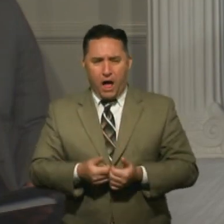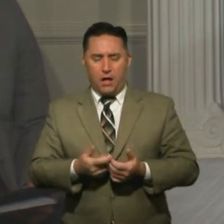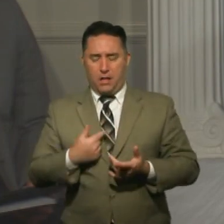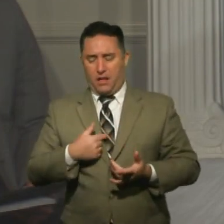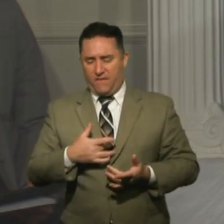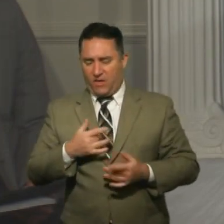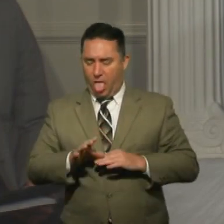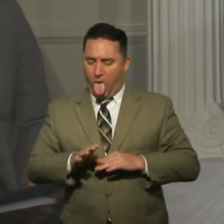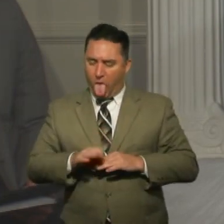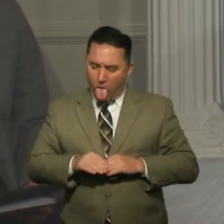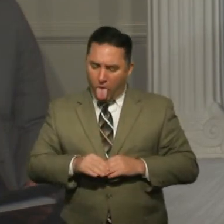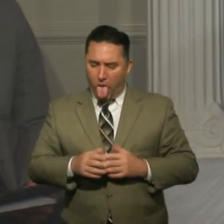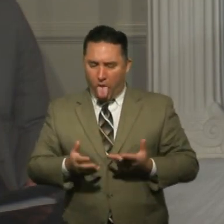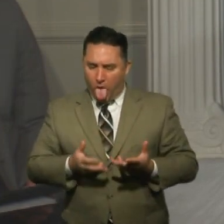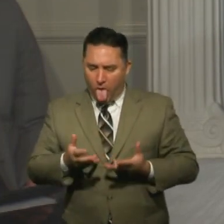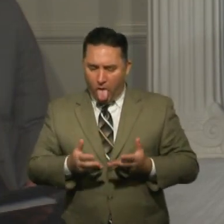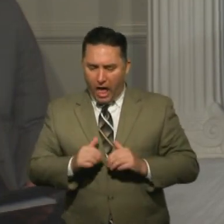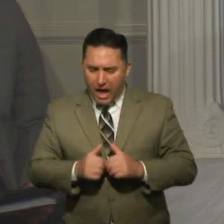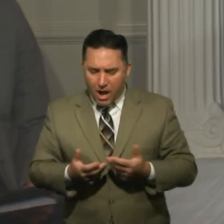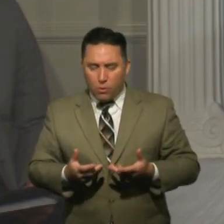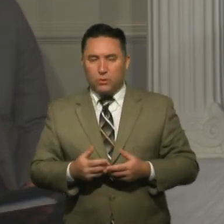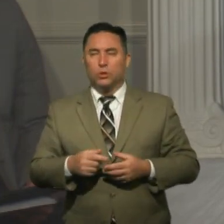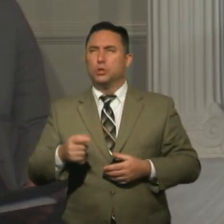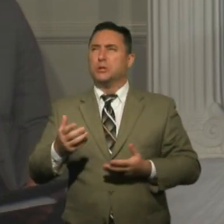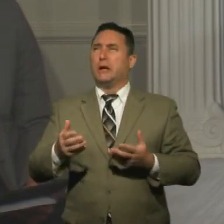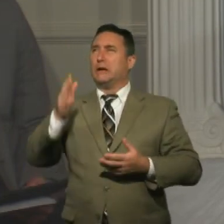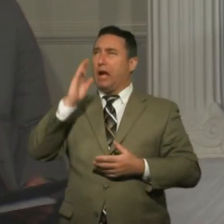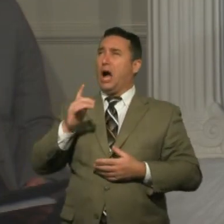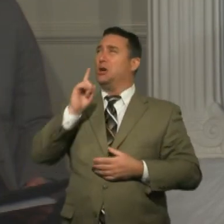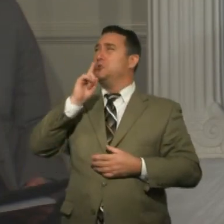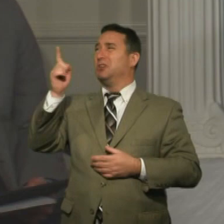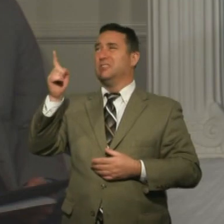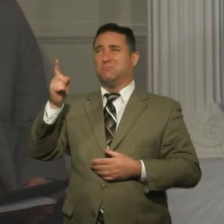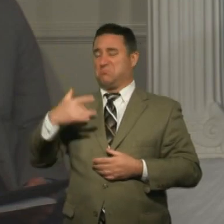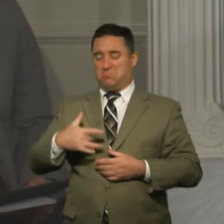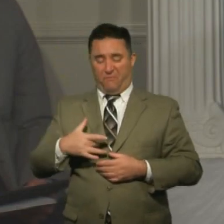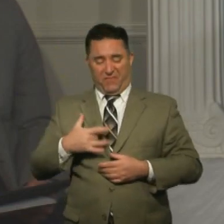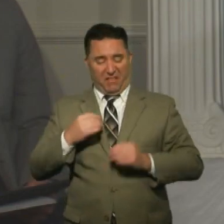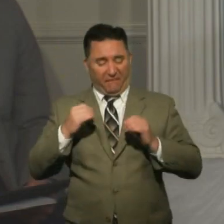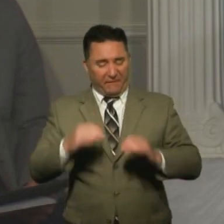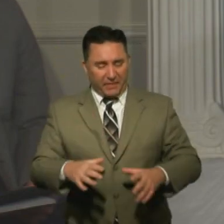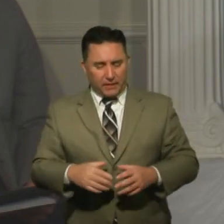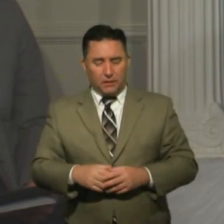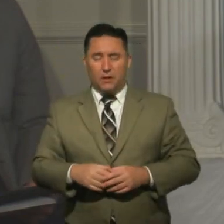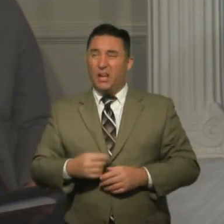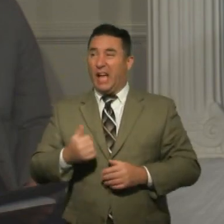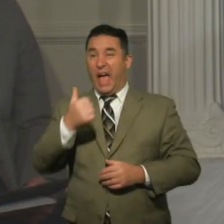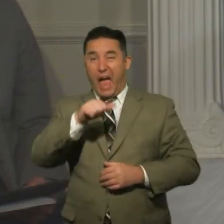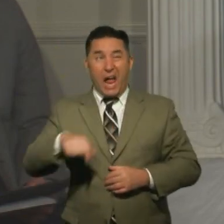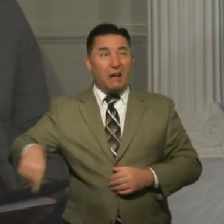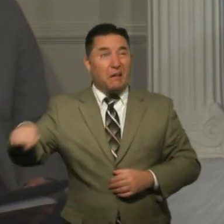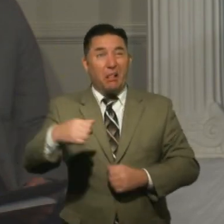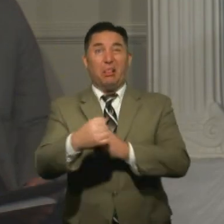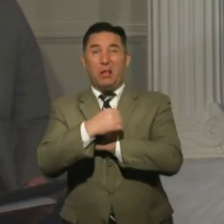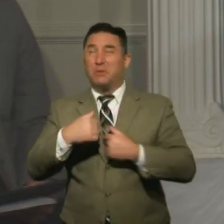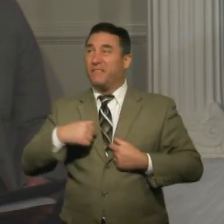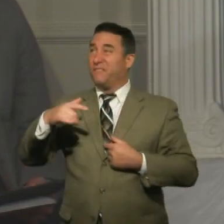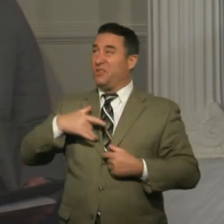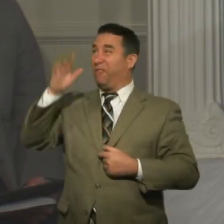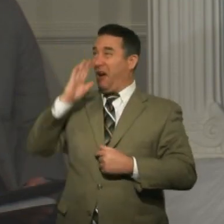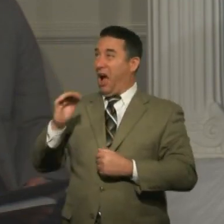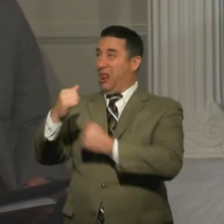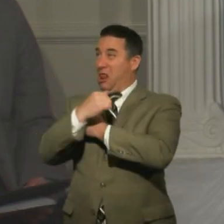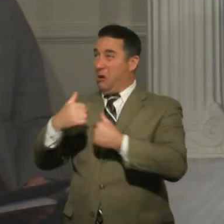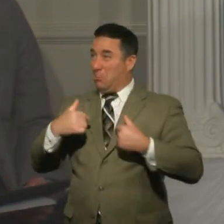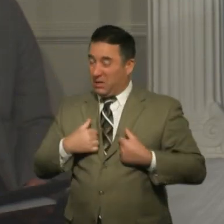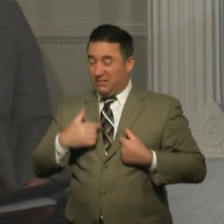I am in? You may be sitting there wondering, you say God is real, but I don't feel it. You may be wondering, does anyone love me? Can I ever feel God's love again?